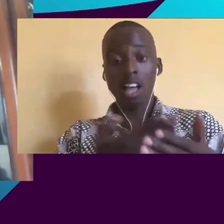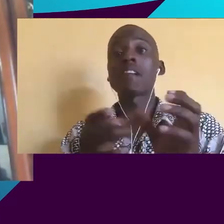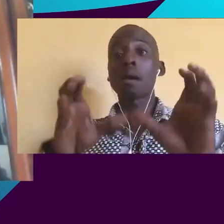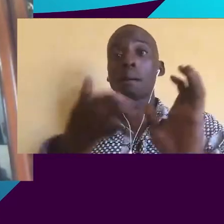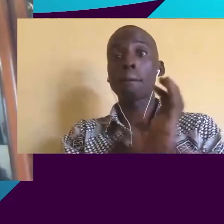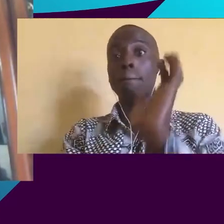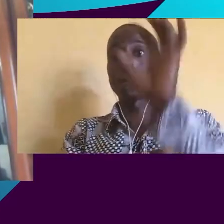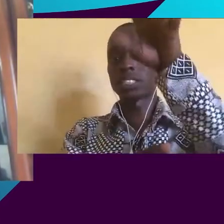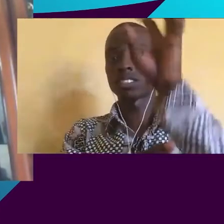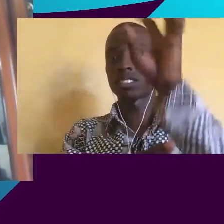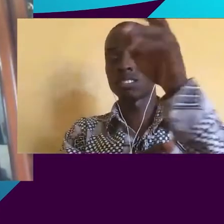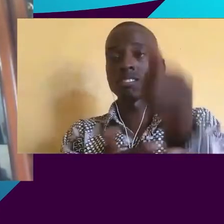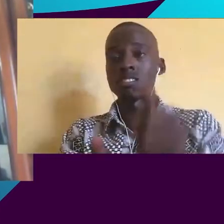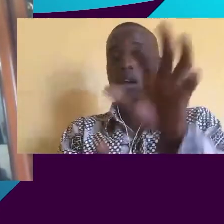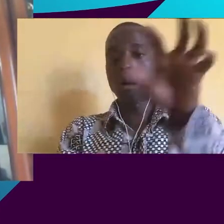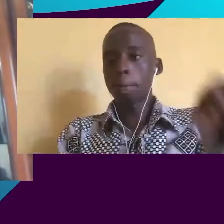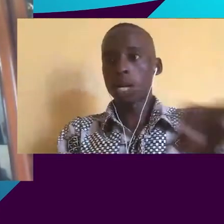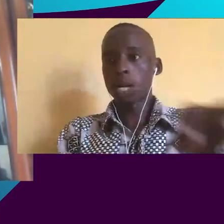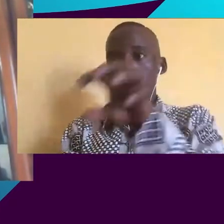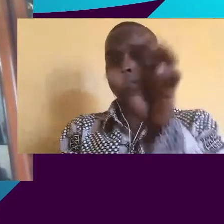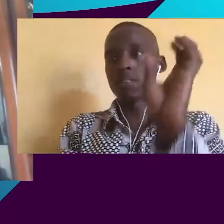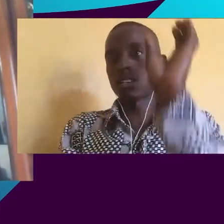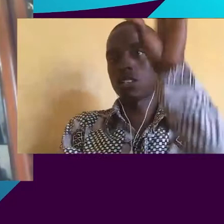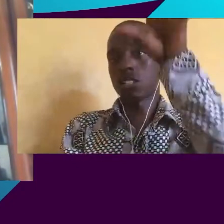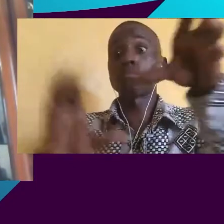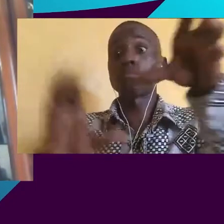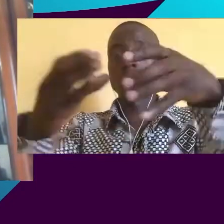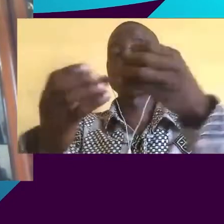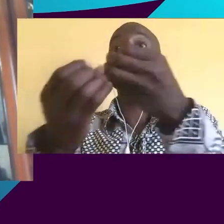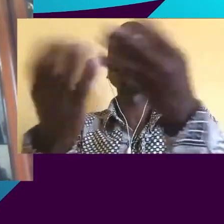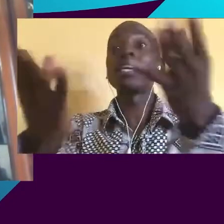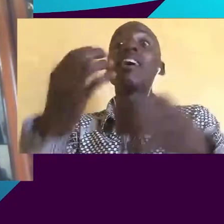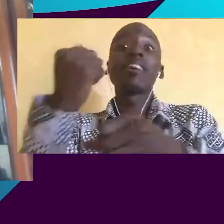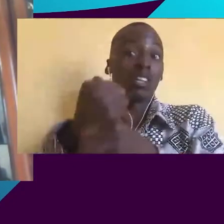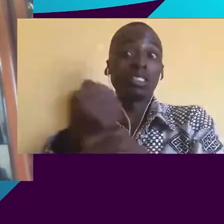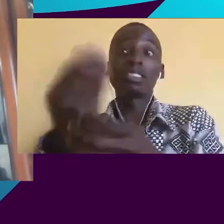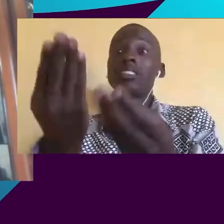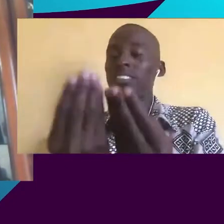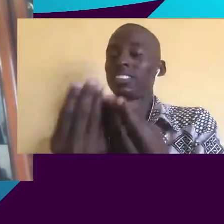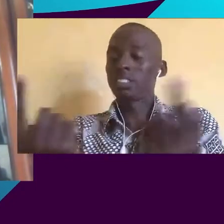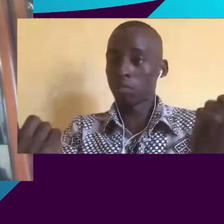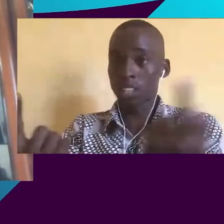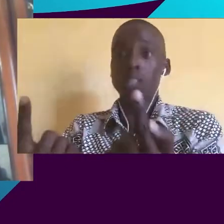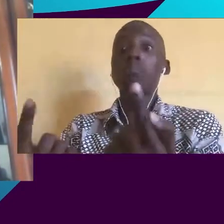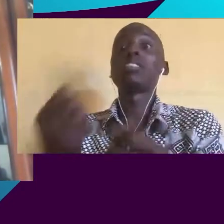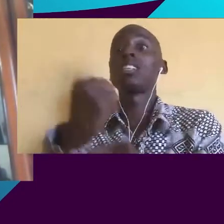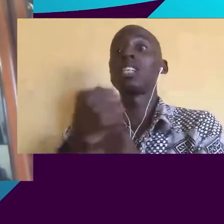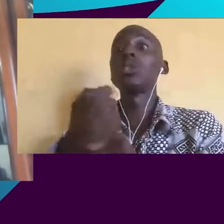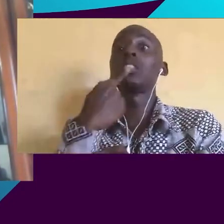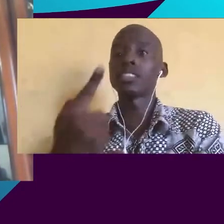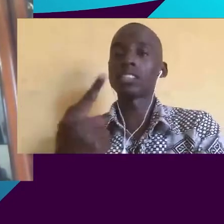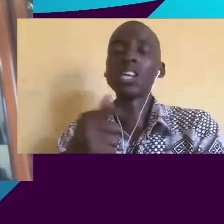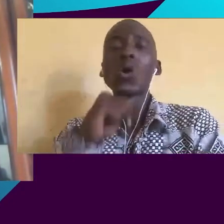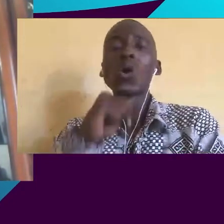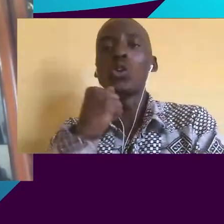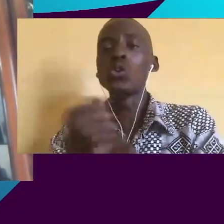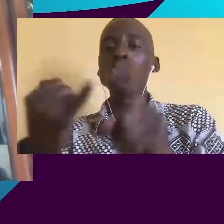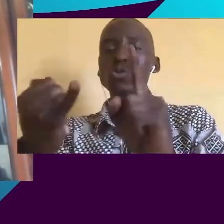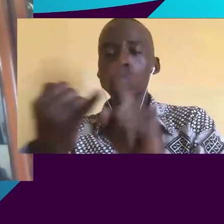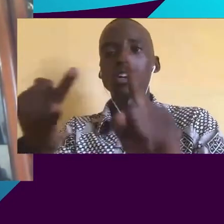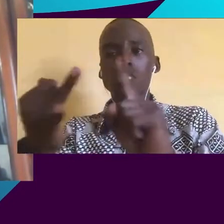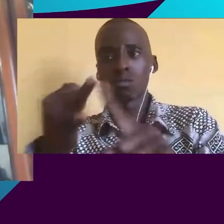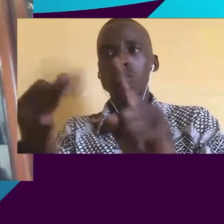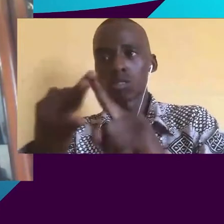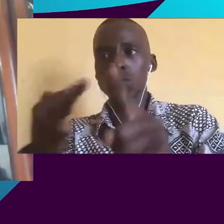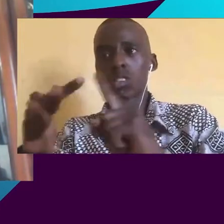who comes in, of course, they are girls, but it's easier. Each player that comes in, we say, we don't do A, B, C, D. We don't do this.